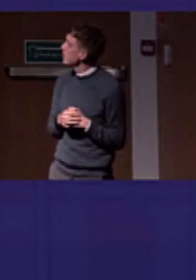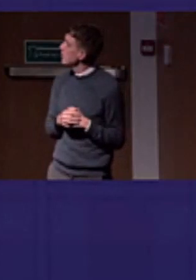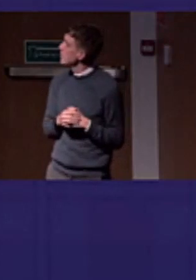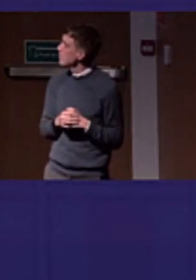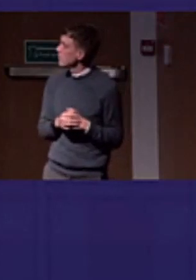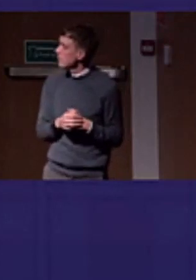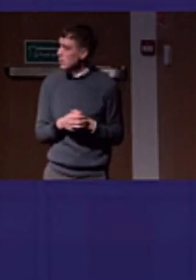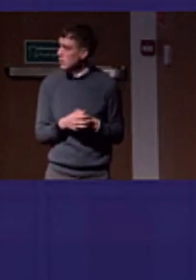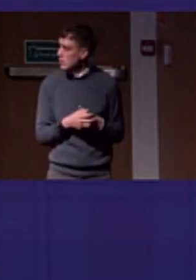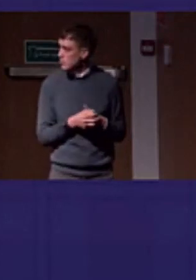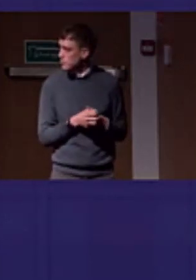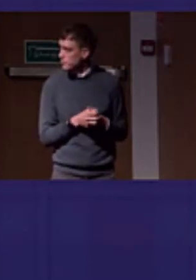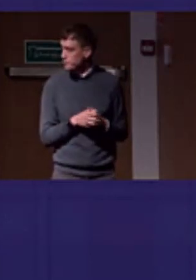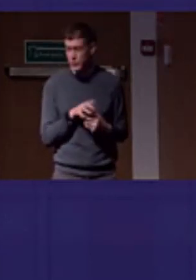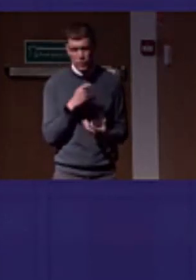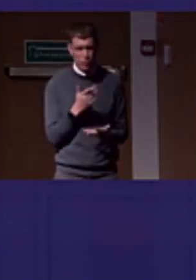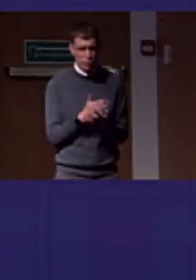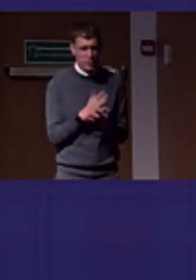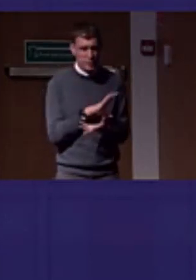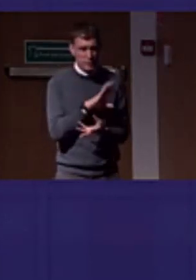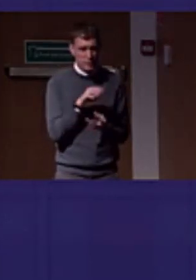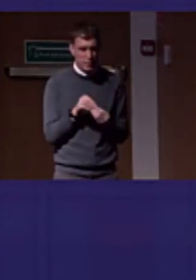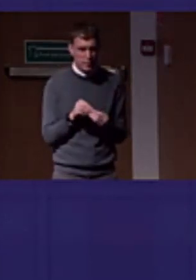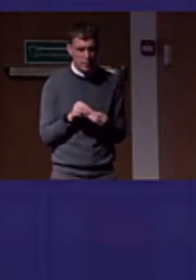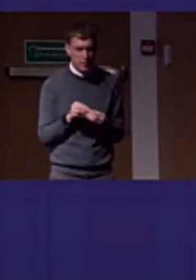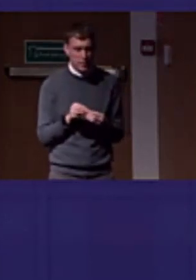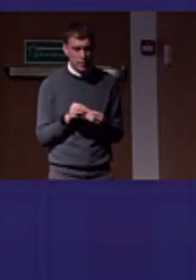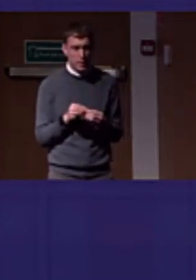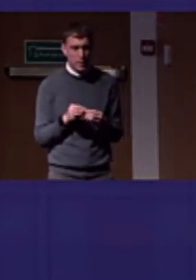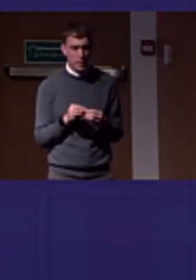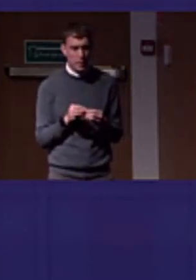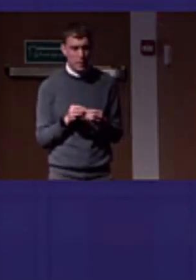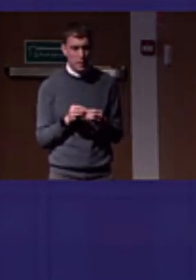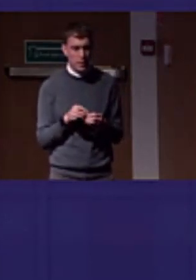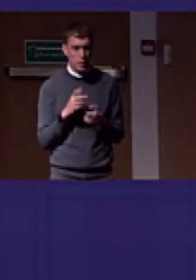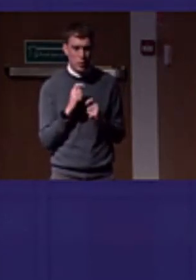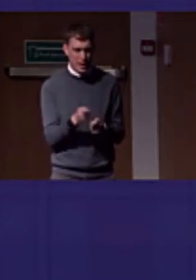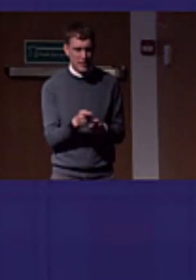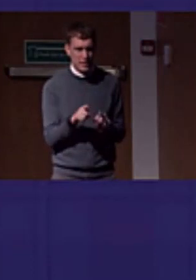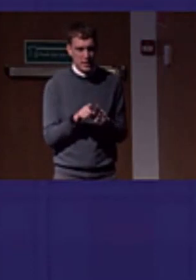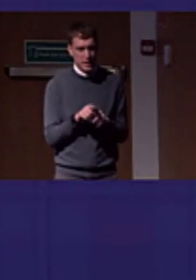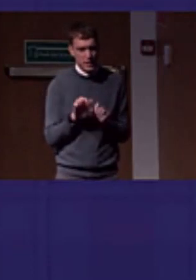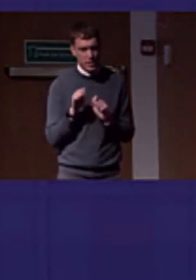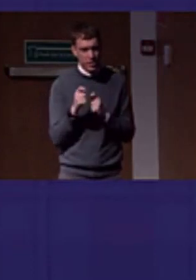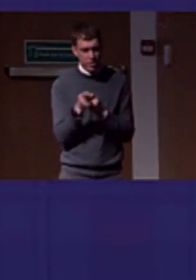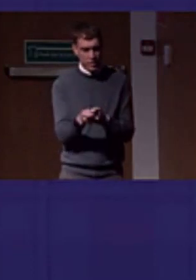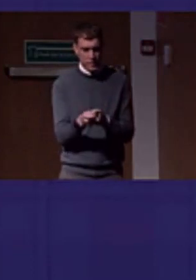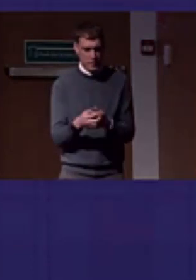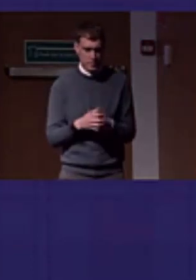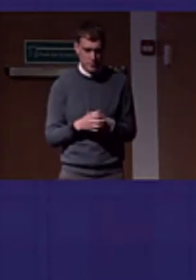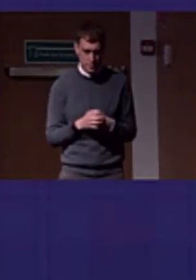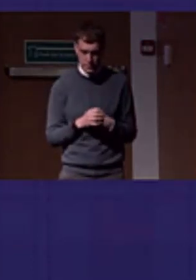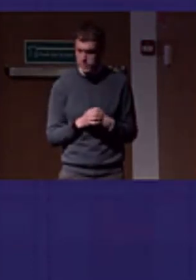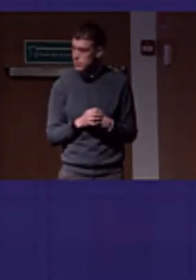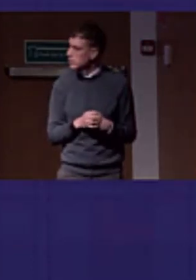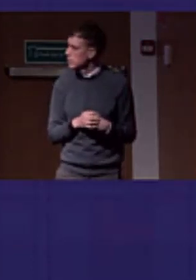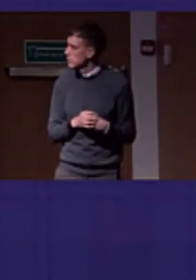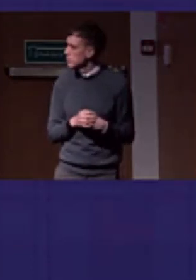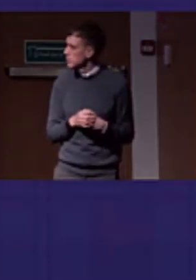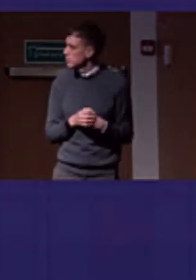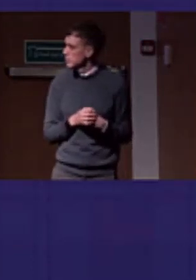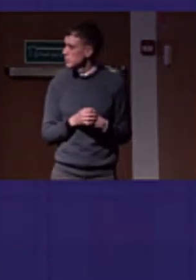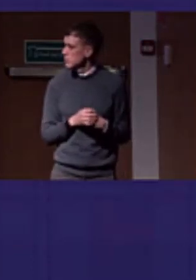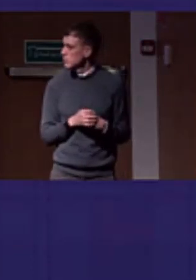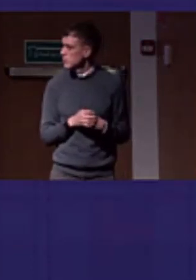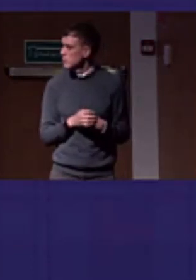all. It just summarizes and don't get weird. Don't try to be a therapist unless you're literally a therapist, which you're not. Unless you are, but you wouldn't be at Scottish